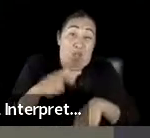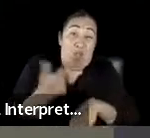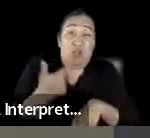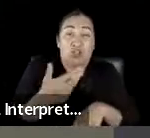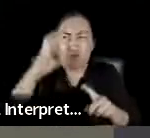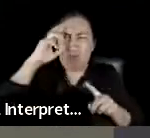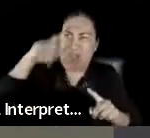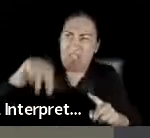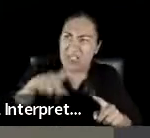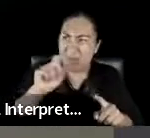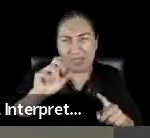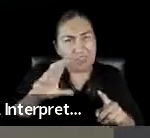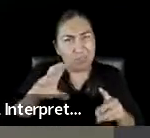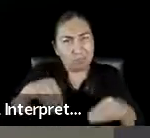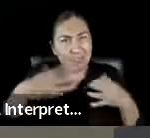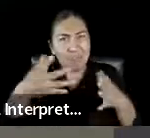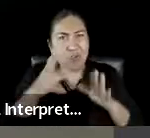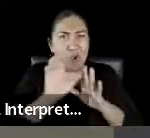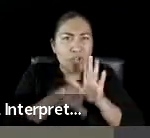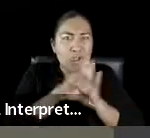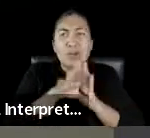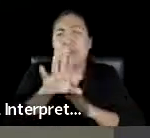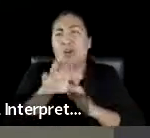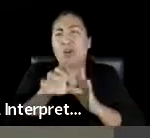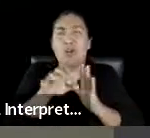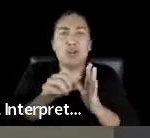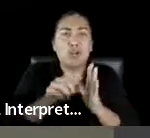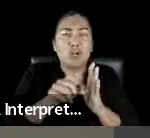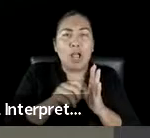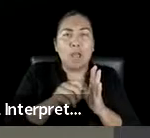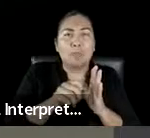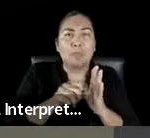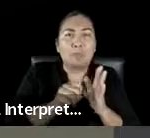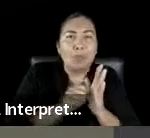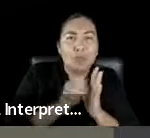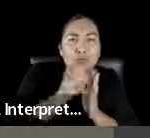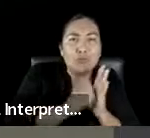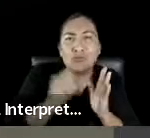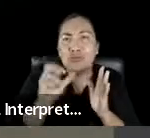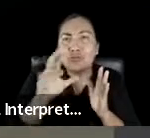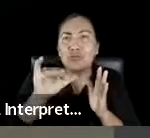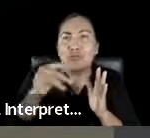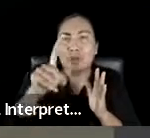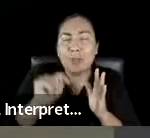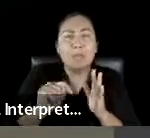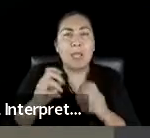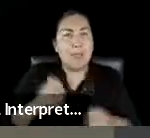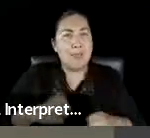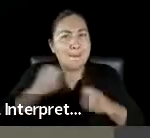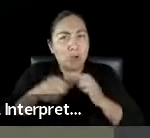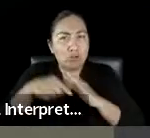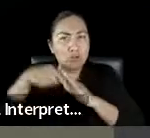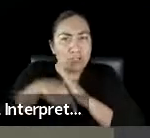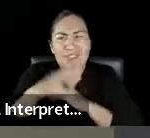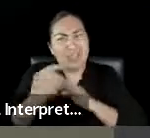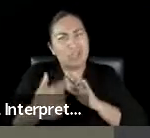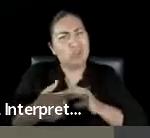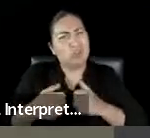give your characters and your scripts like emotional depth and to show characters' inner